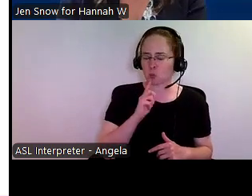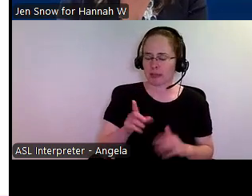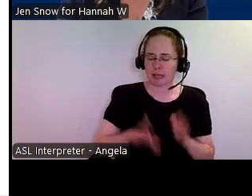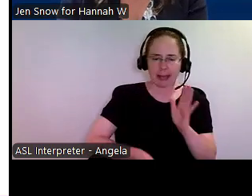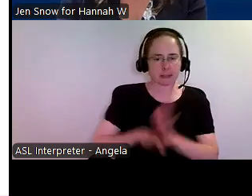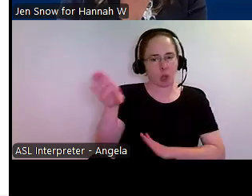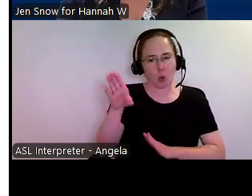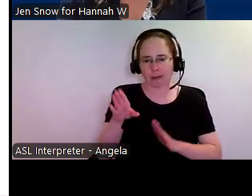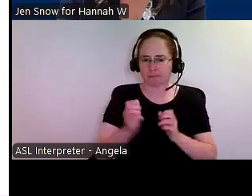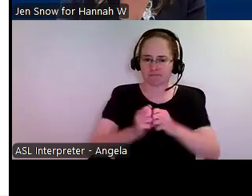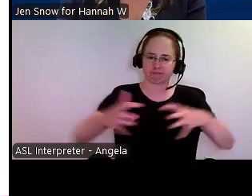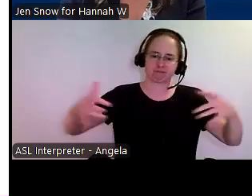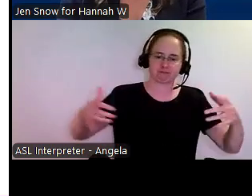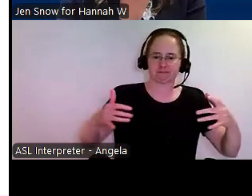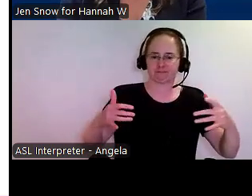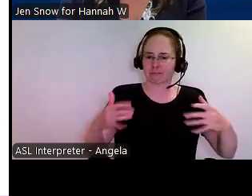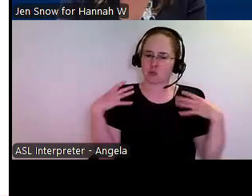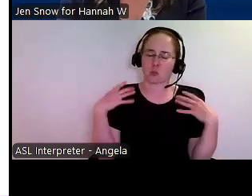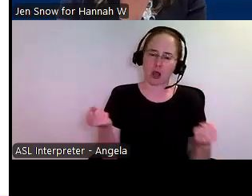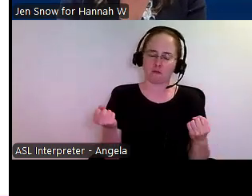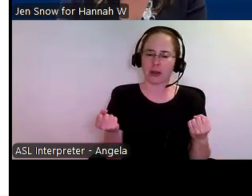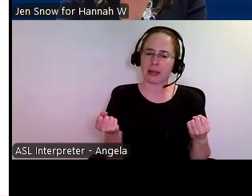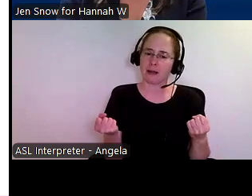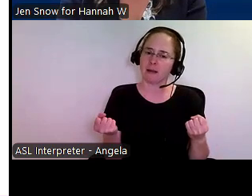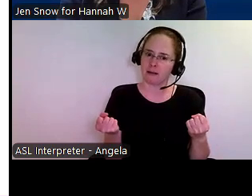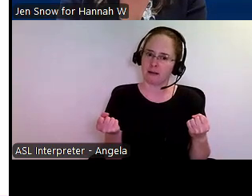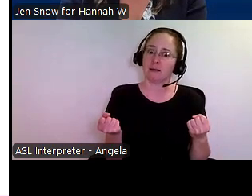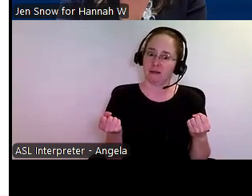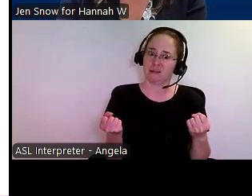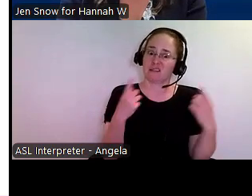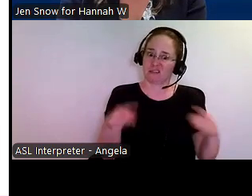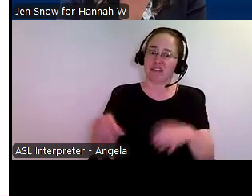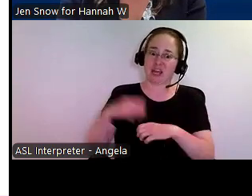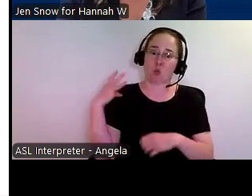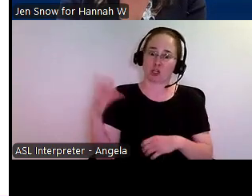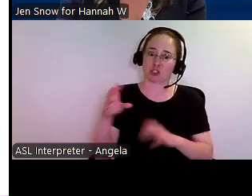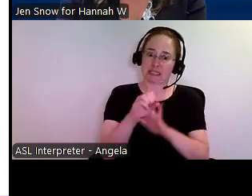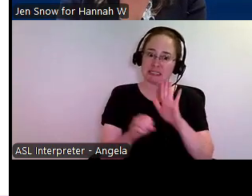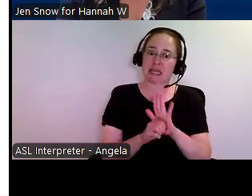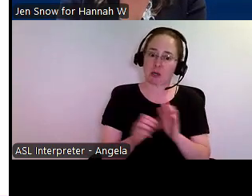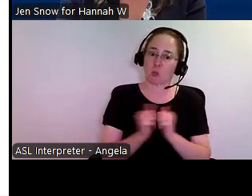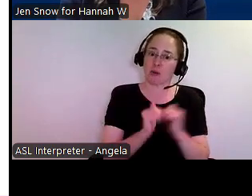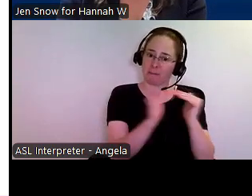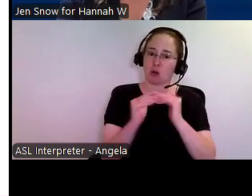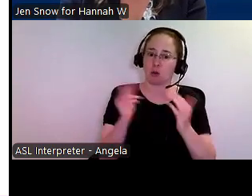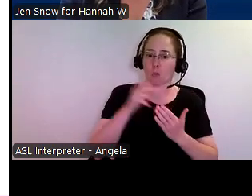exploded the robust recovery epidemic here in Washington State with the peer.